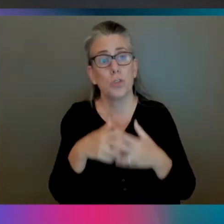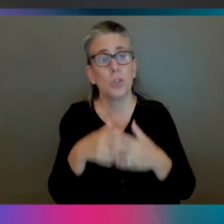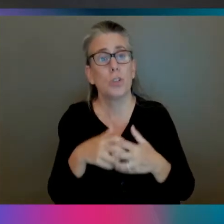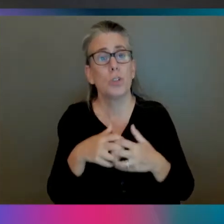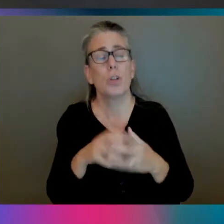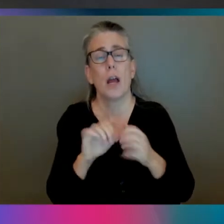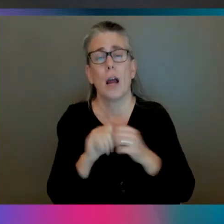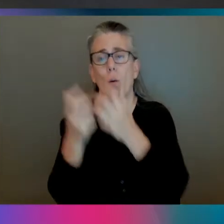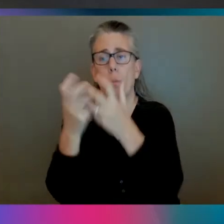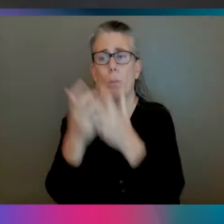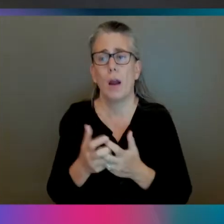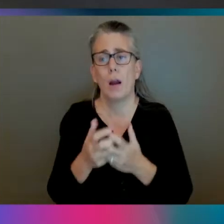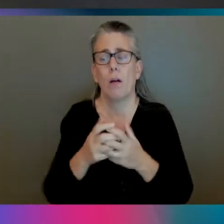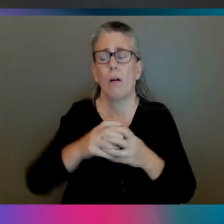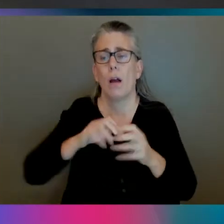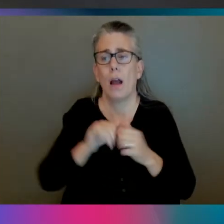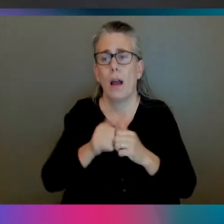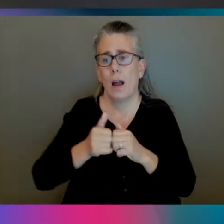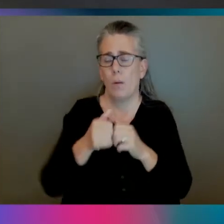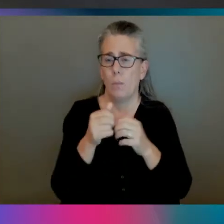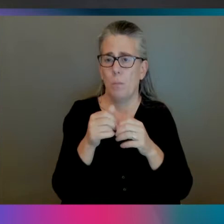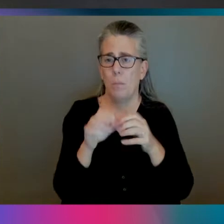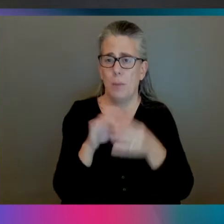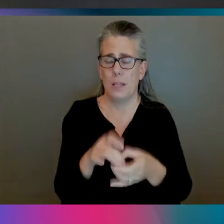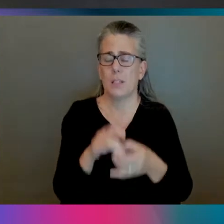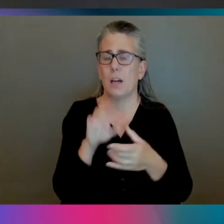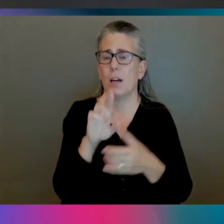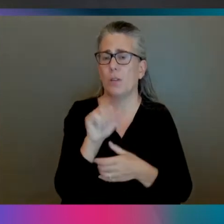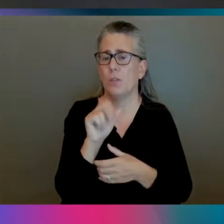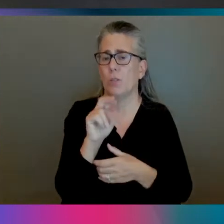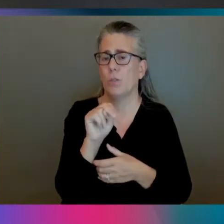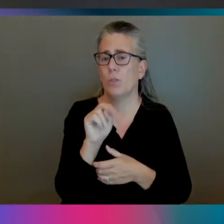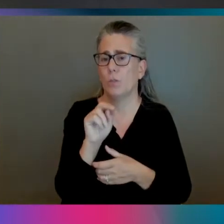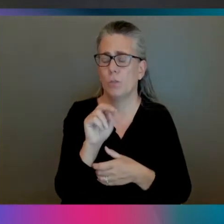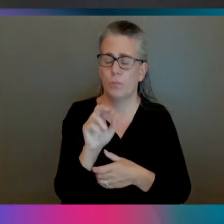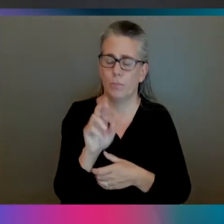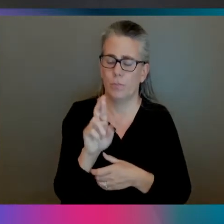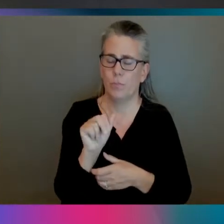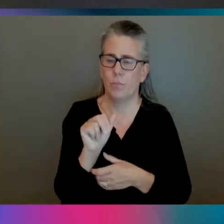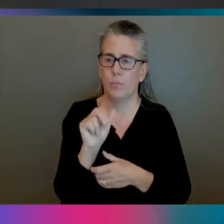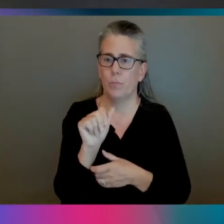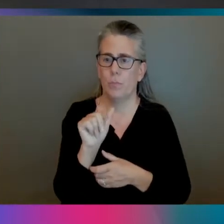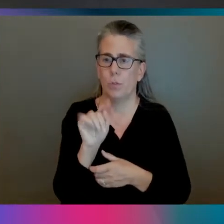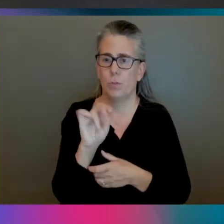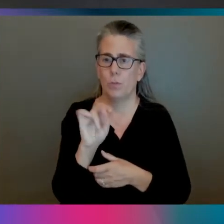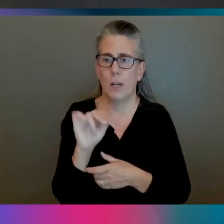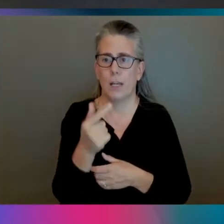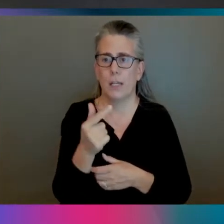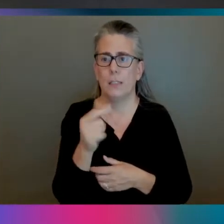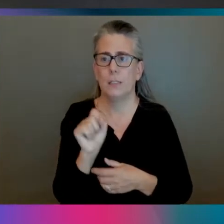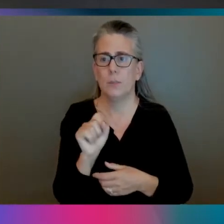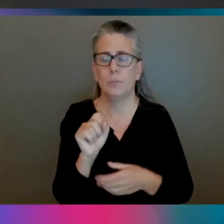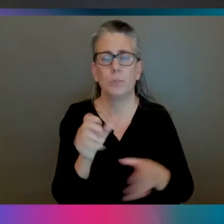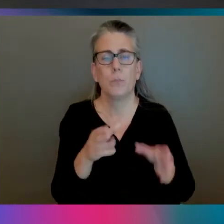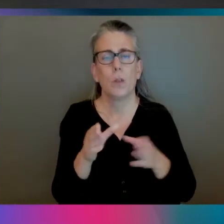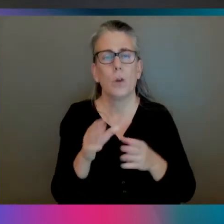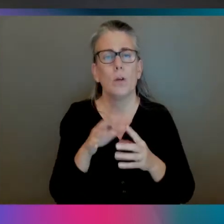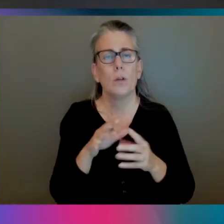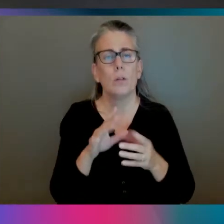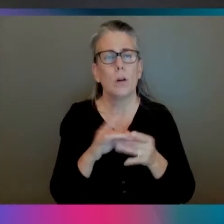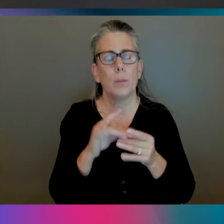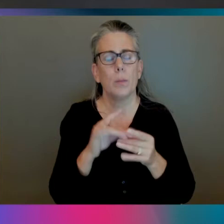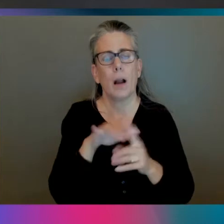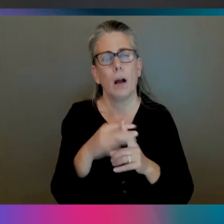on ratings. Right. So we talked about content-based filtering there, and collaborative-based filtering.